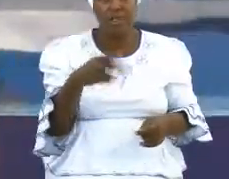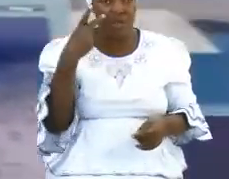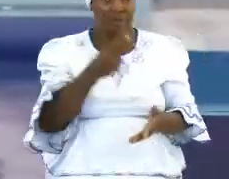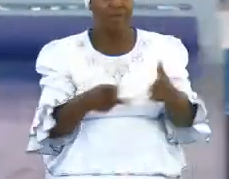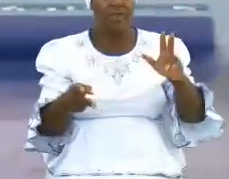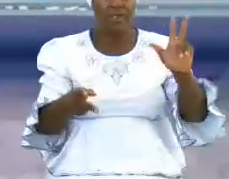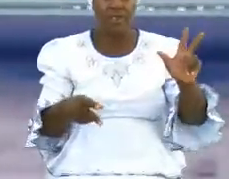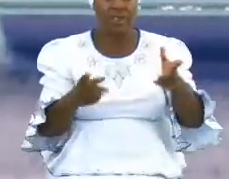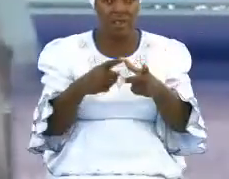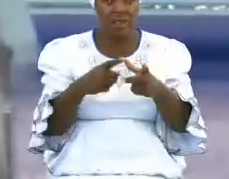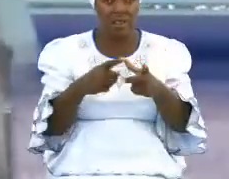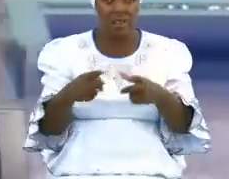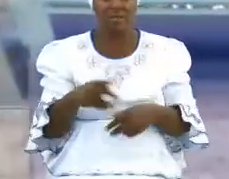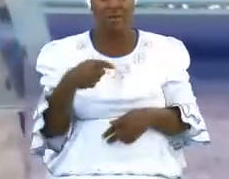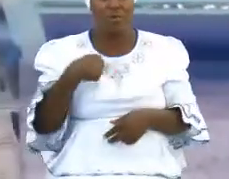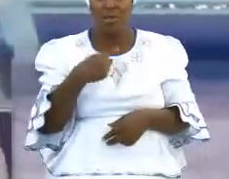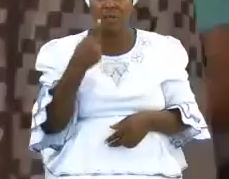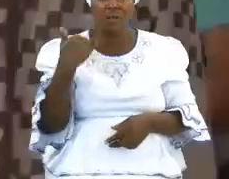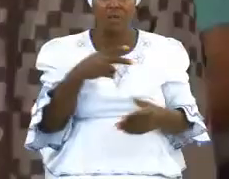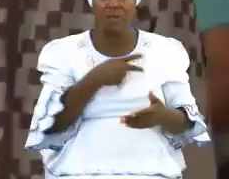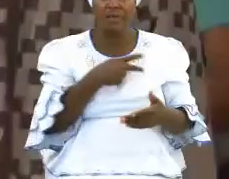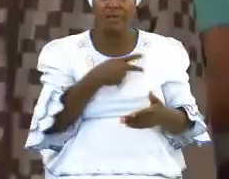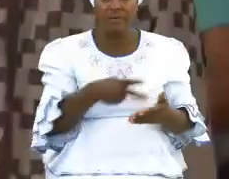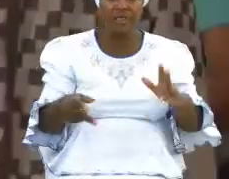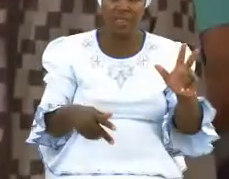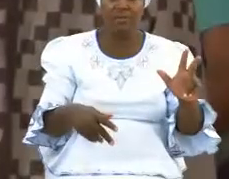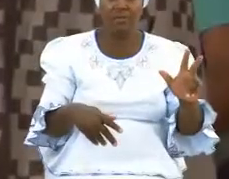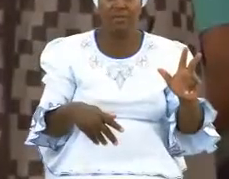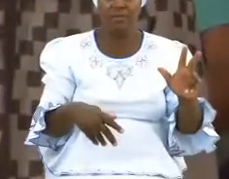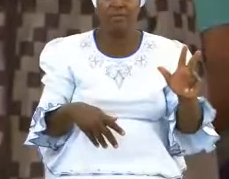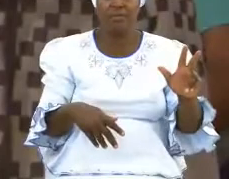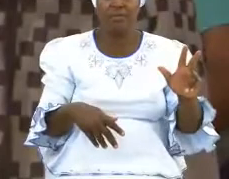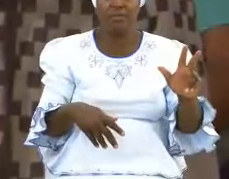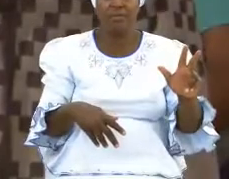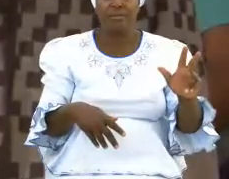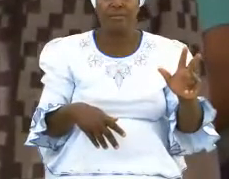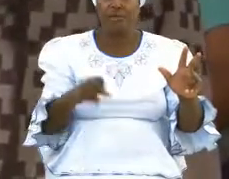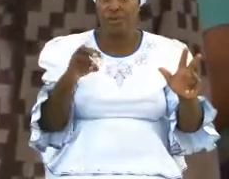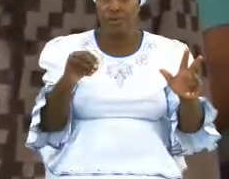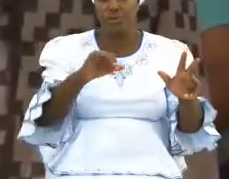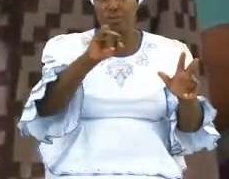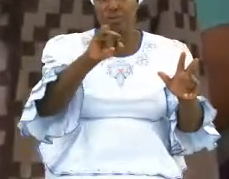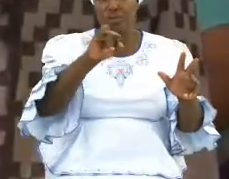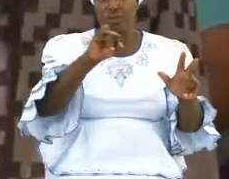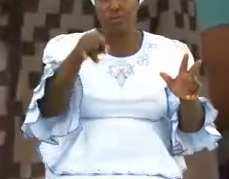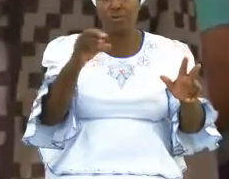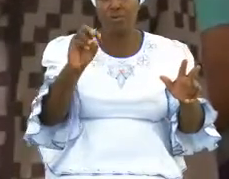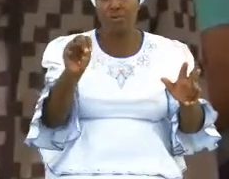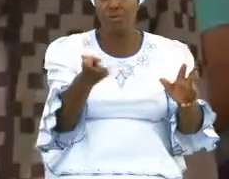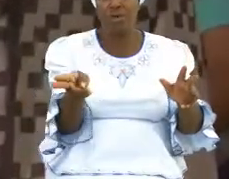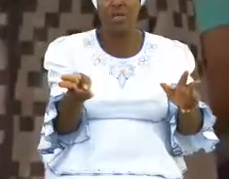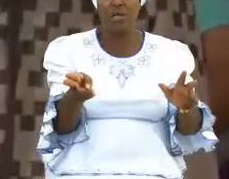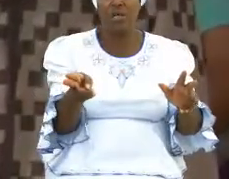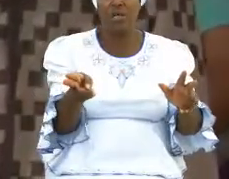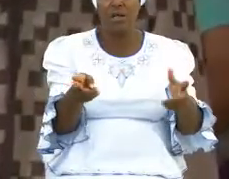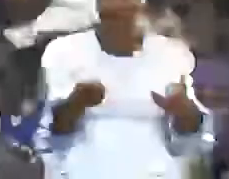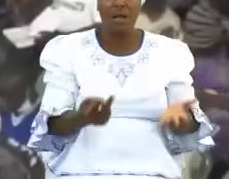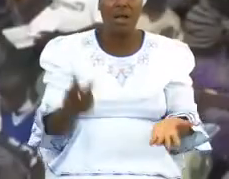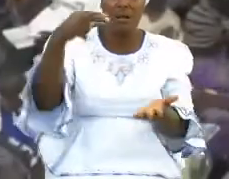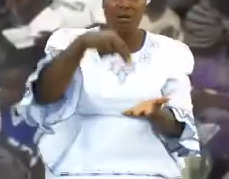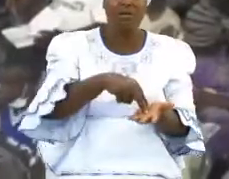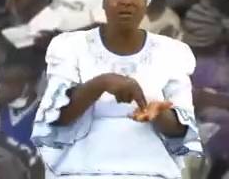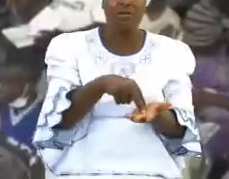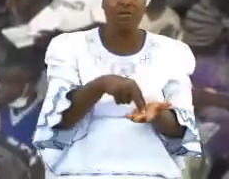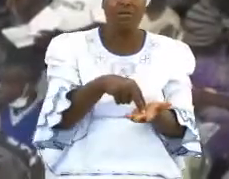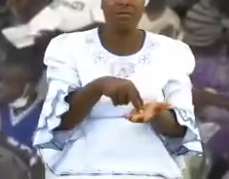told in verse 3. So Jonah arose